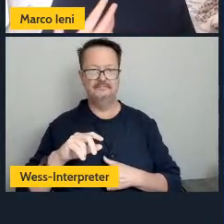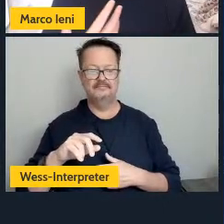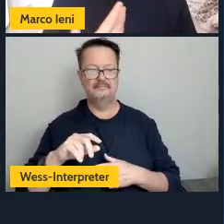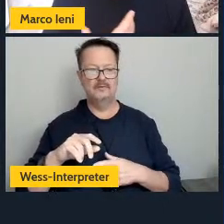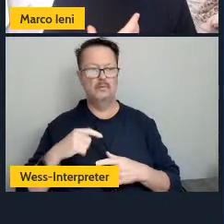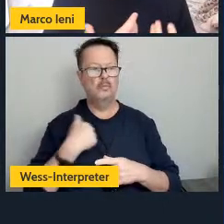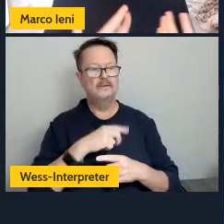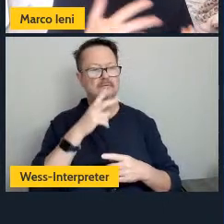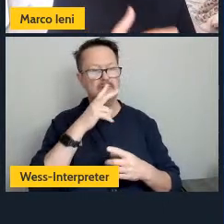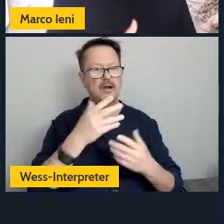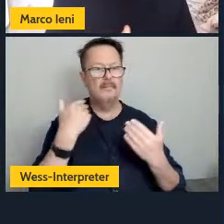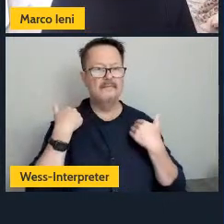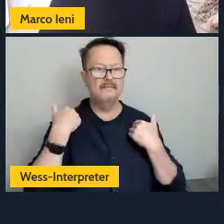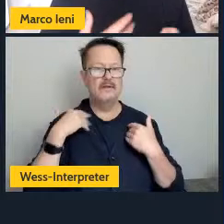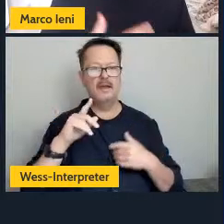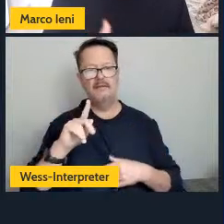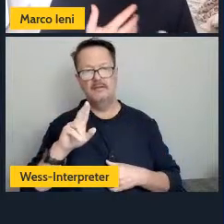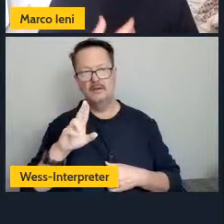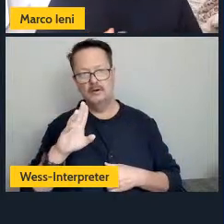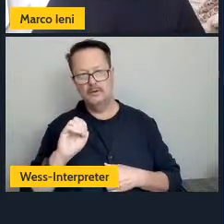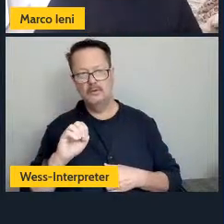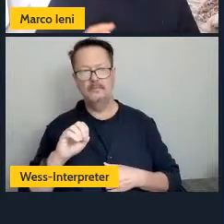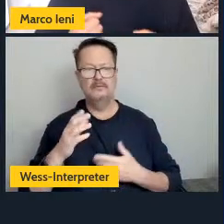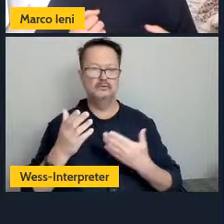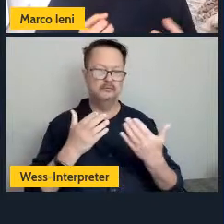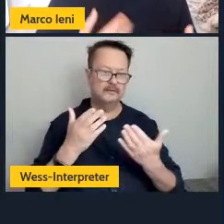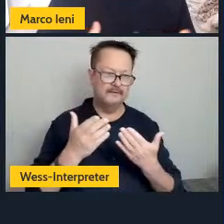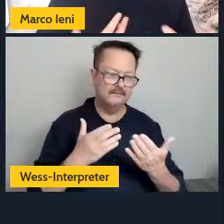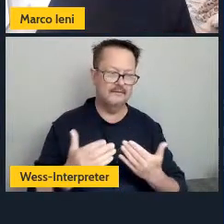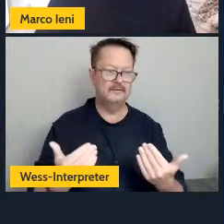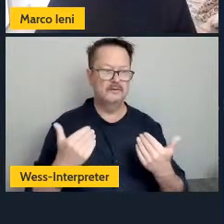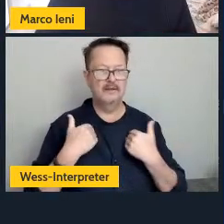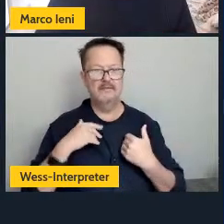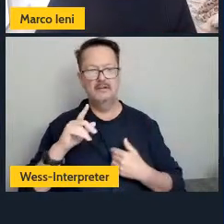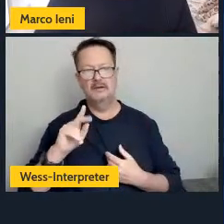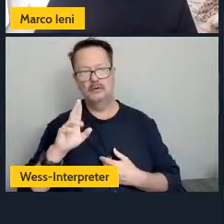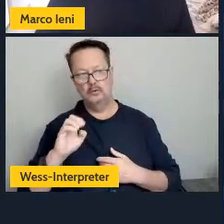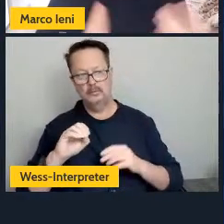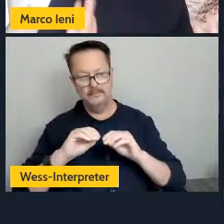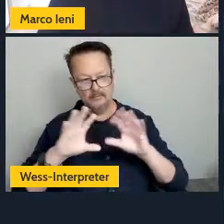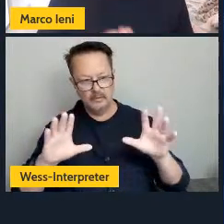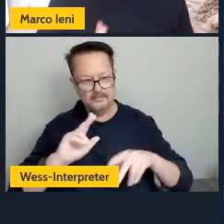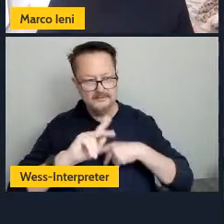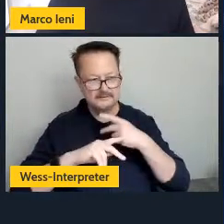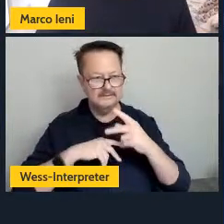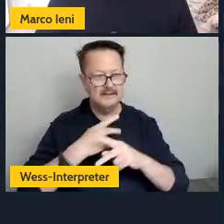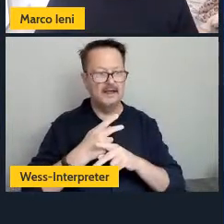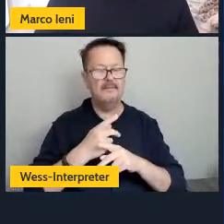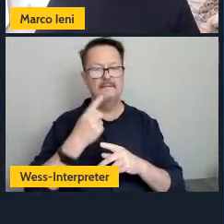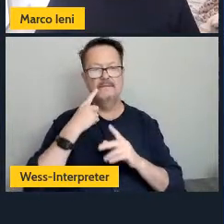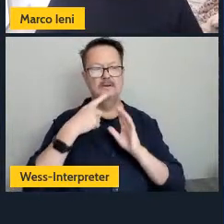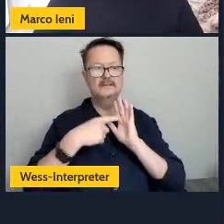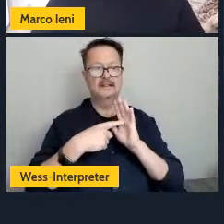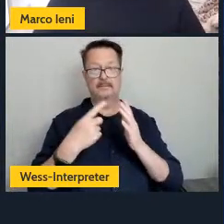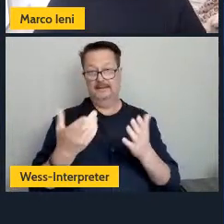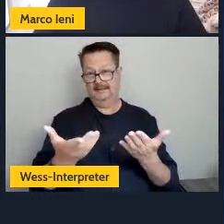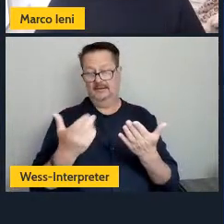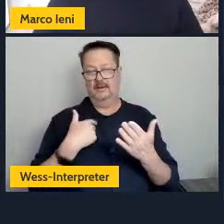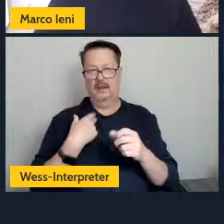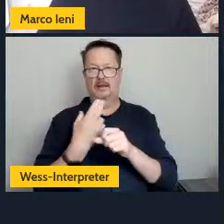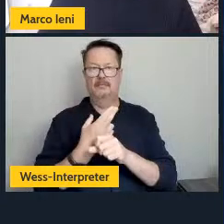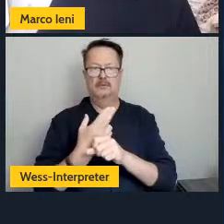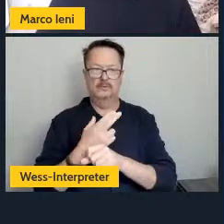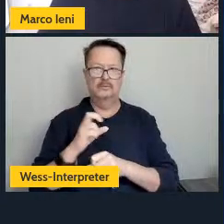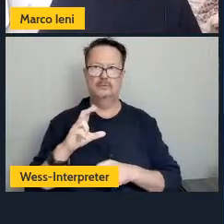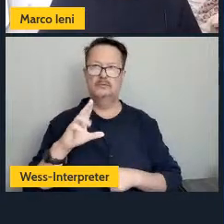the kube service type, we have the kube deployment type. Here, for example, I'm using the kube